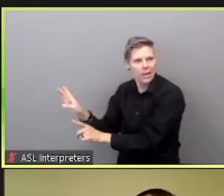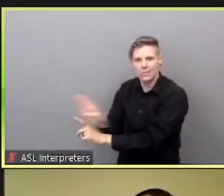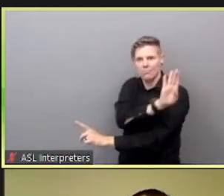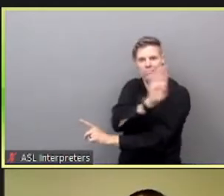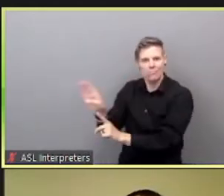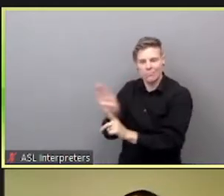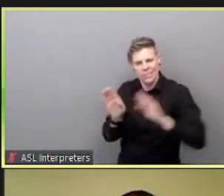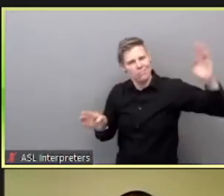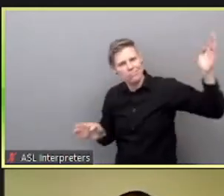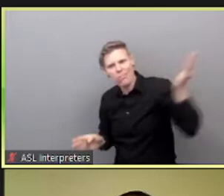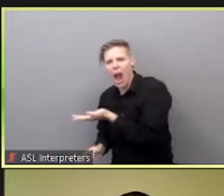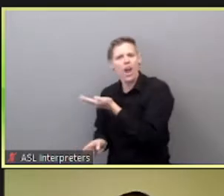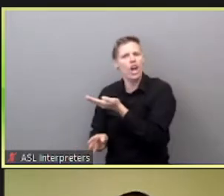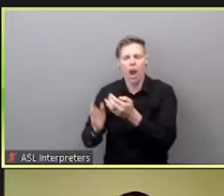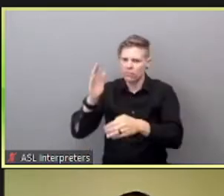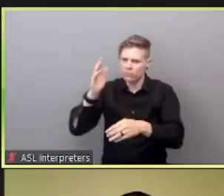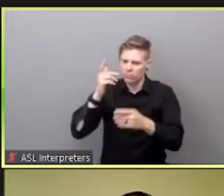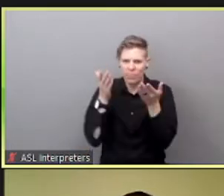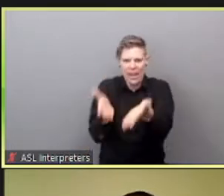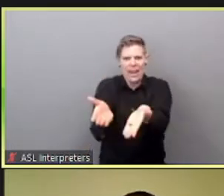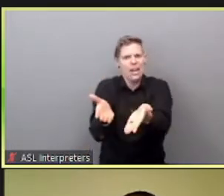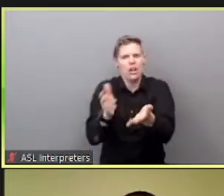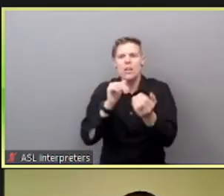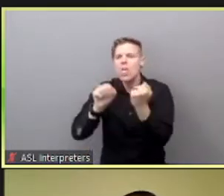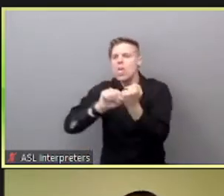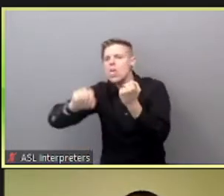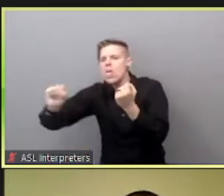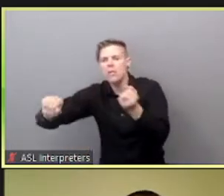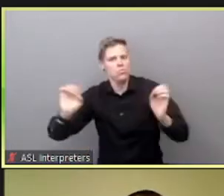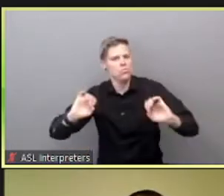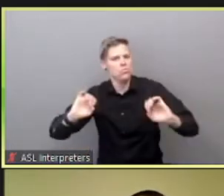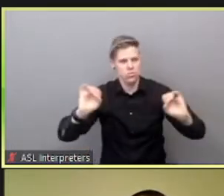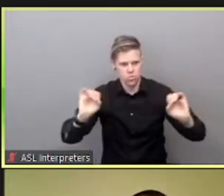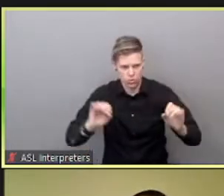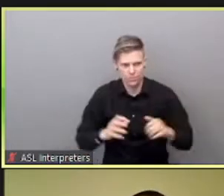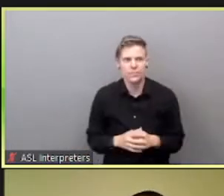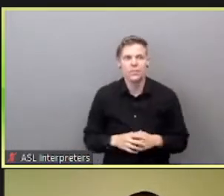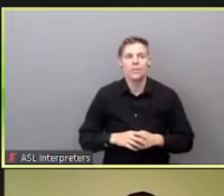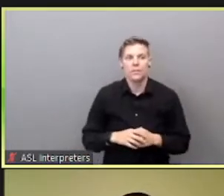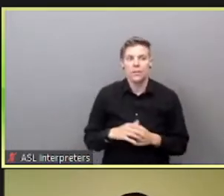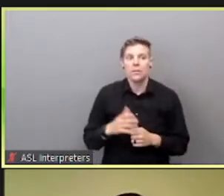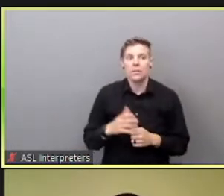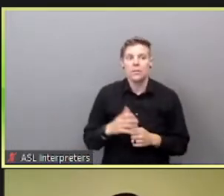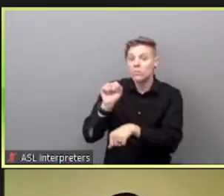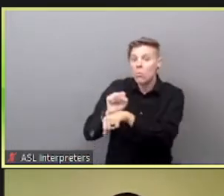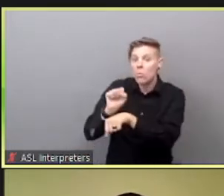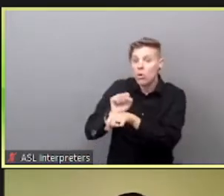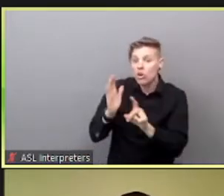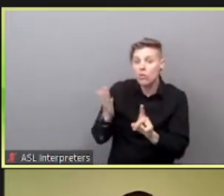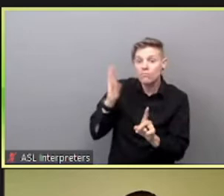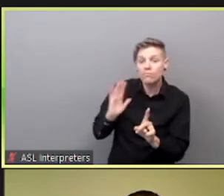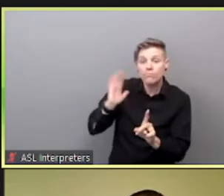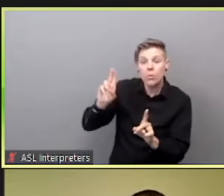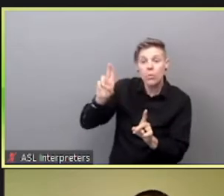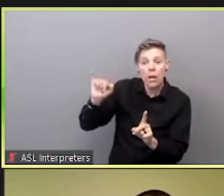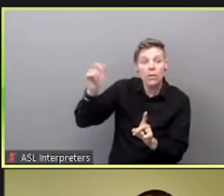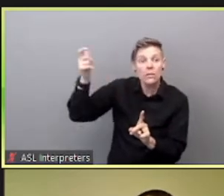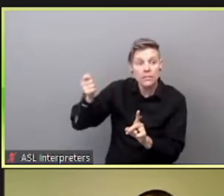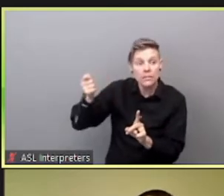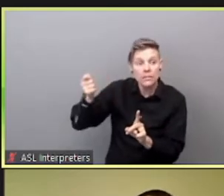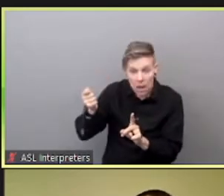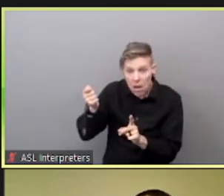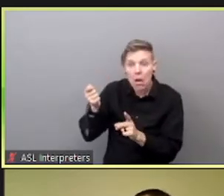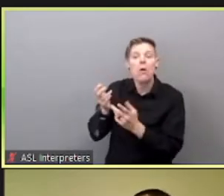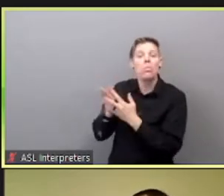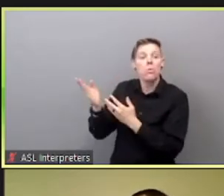we have about workers that were on benefits prior to September 4th expiration of federal programs. We'll be using data that we have